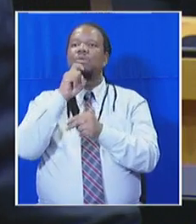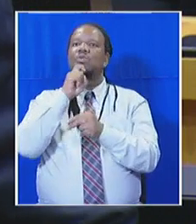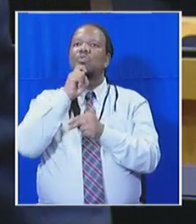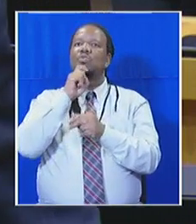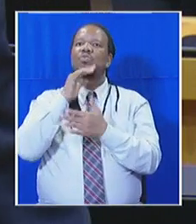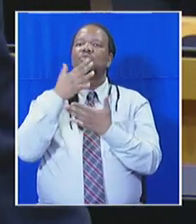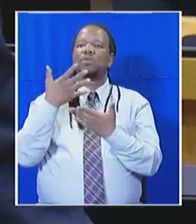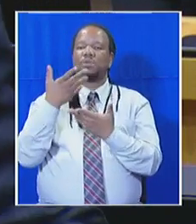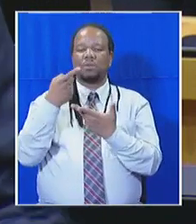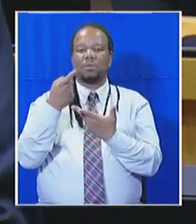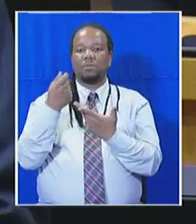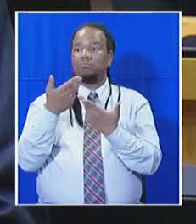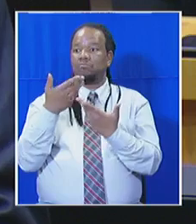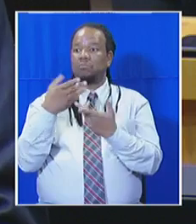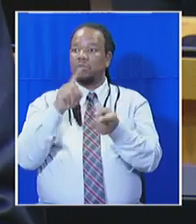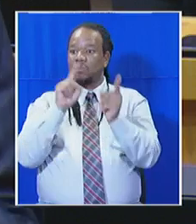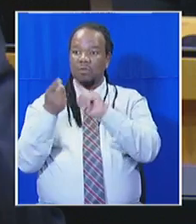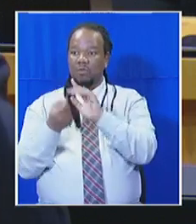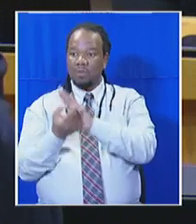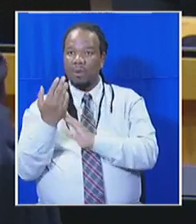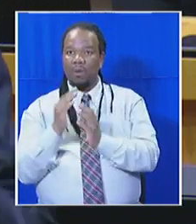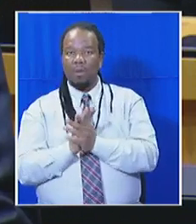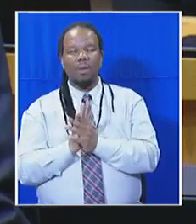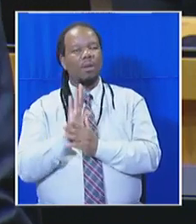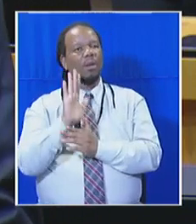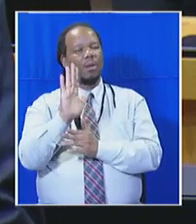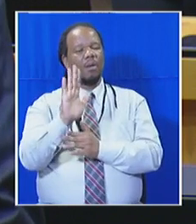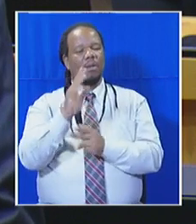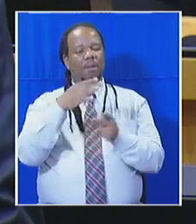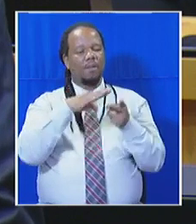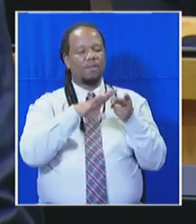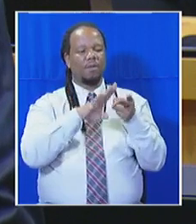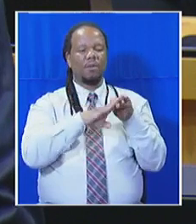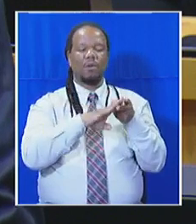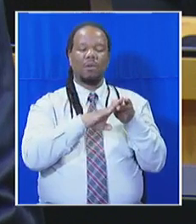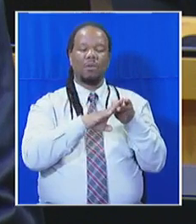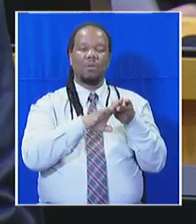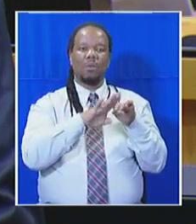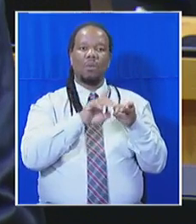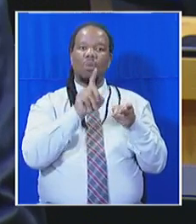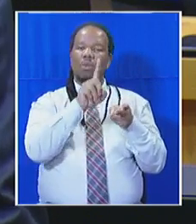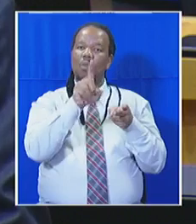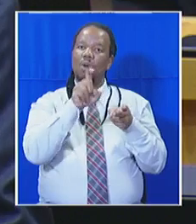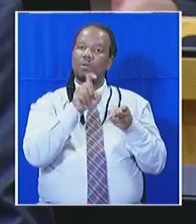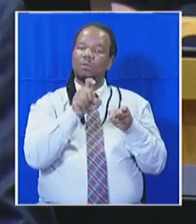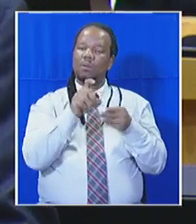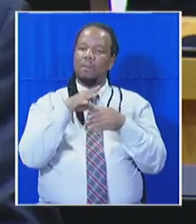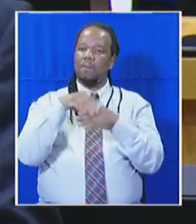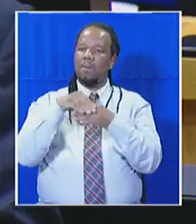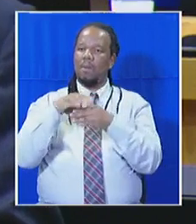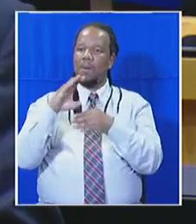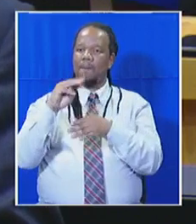agenda for transformation? I assume that the second question that the Honorable Member Mkhunu was asking relates